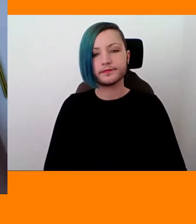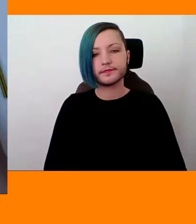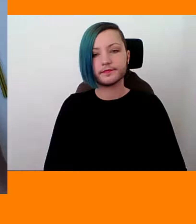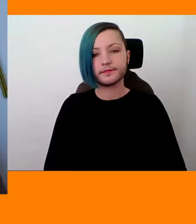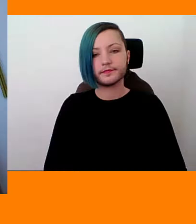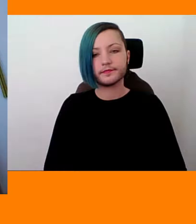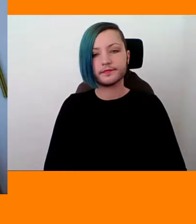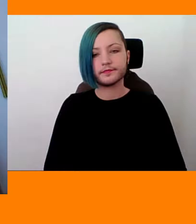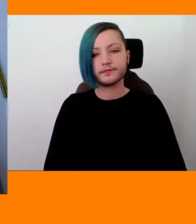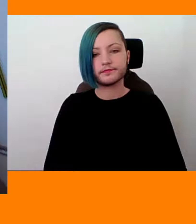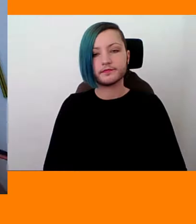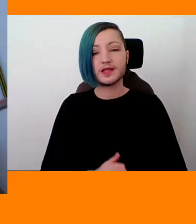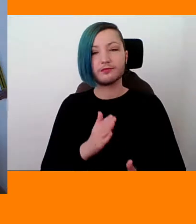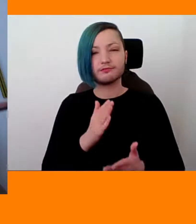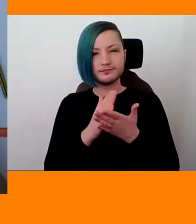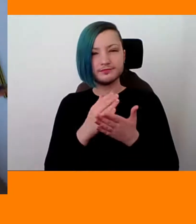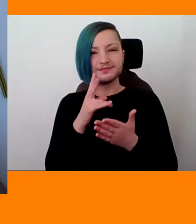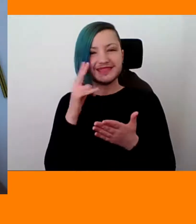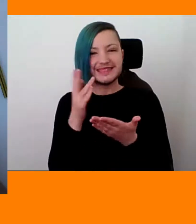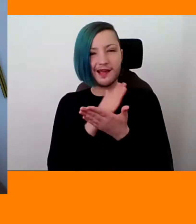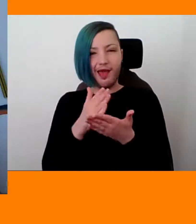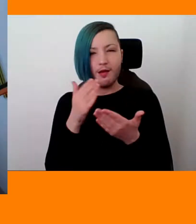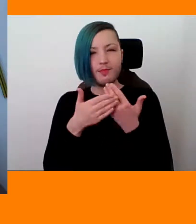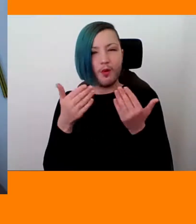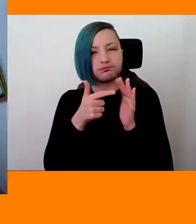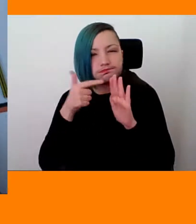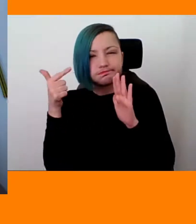Now you can really start to see the depth there.